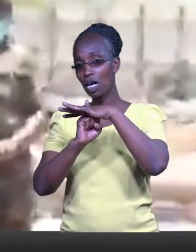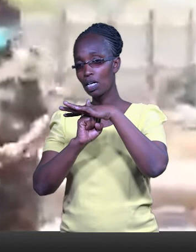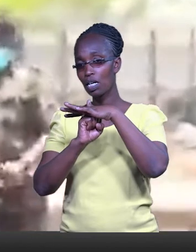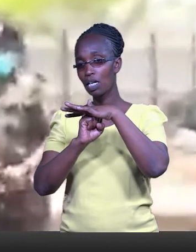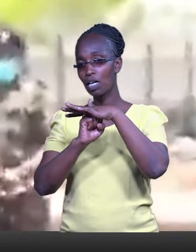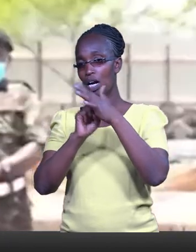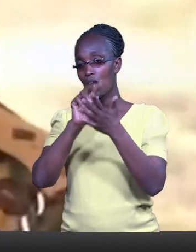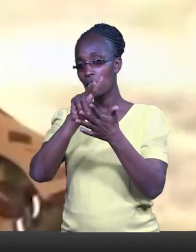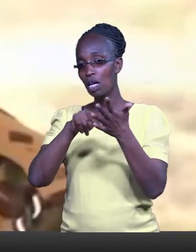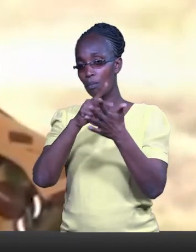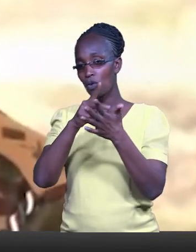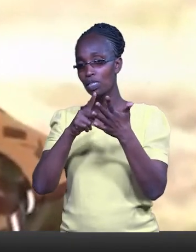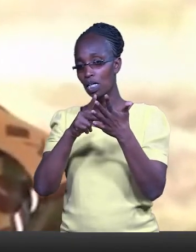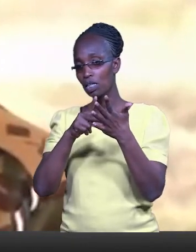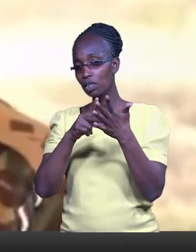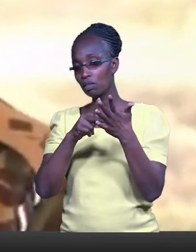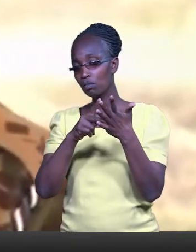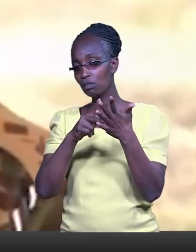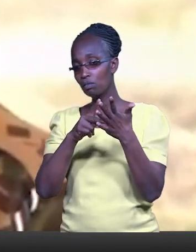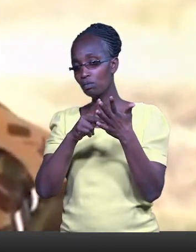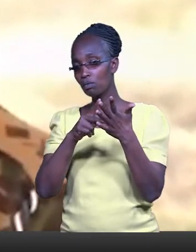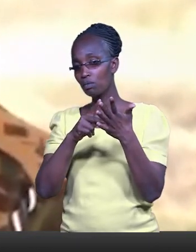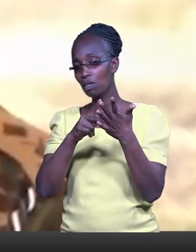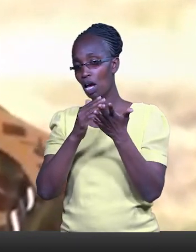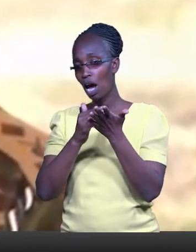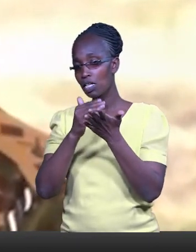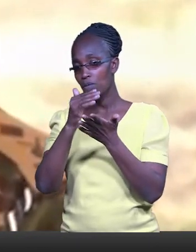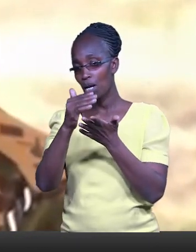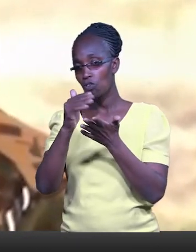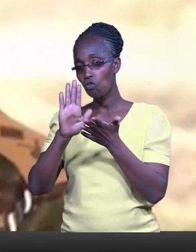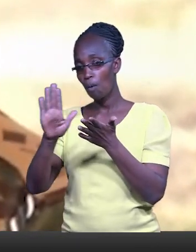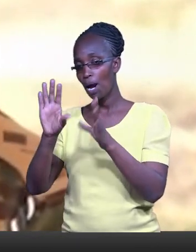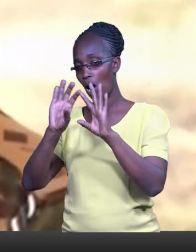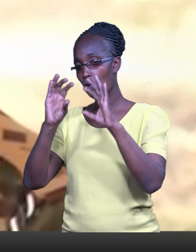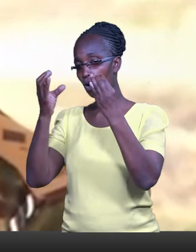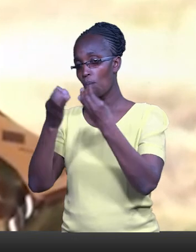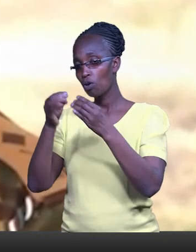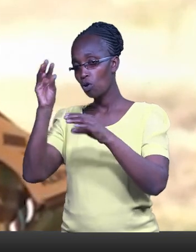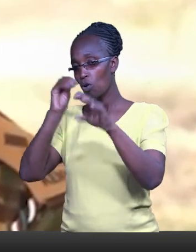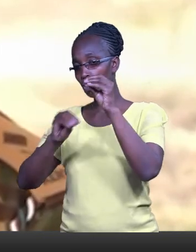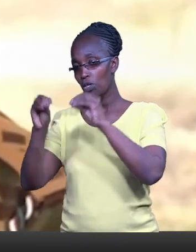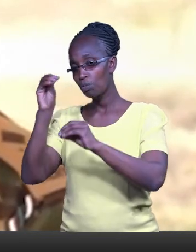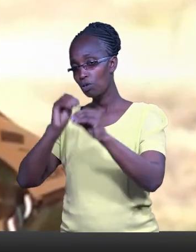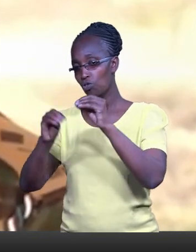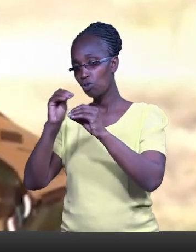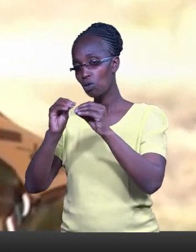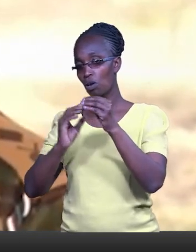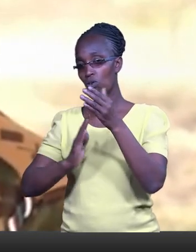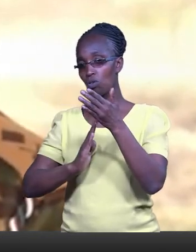development of the counter-IED wing as part of their global